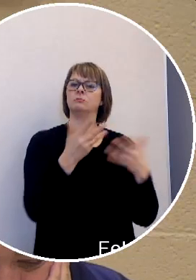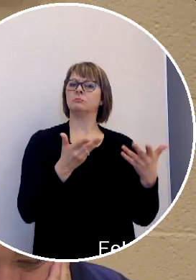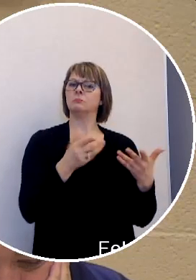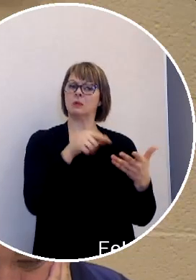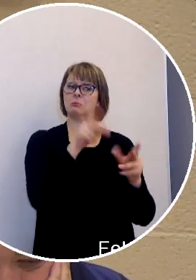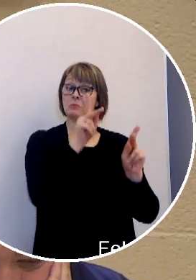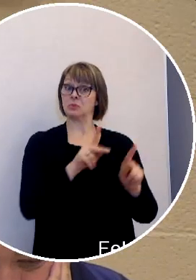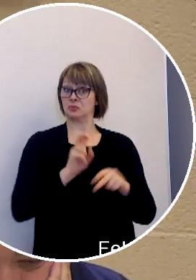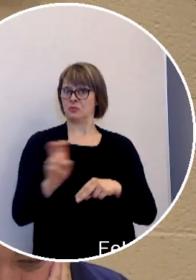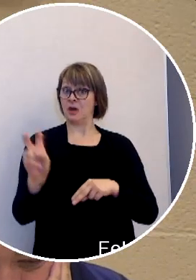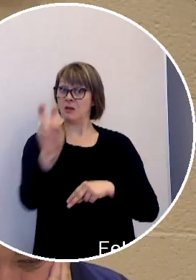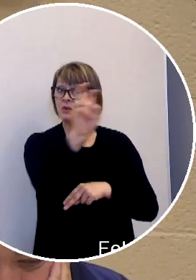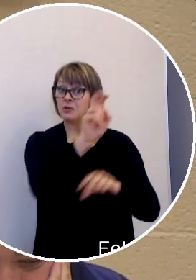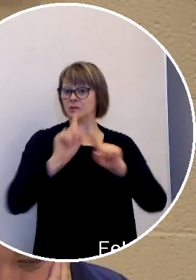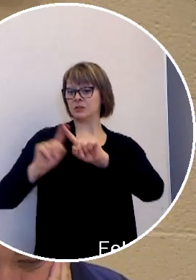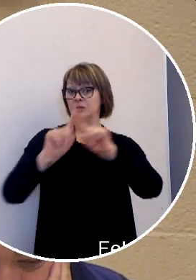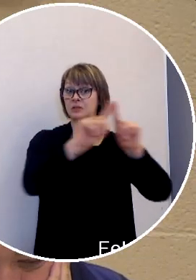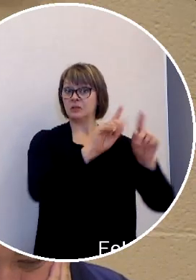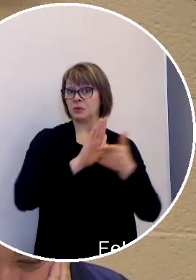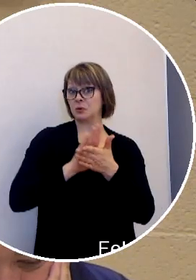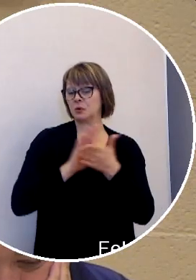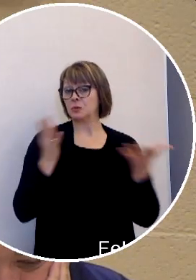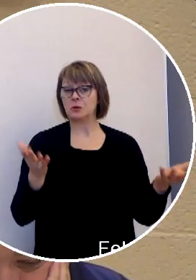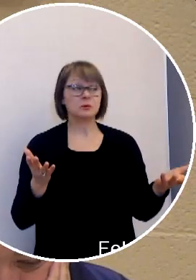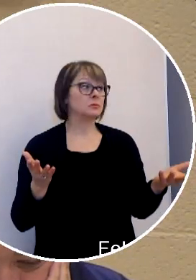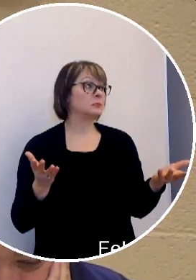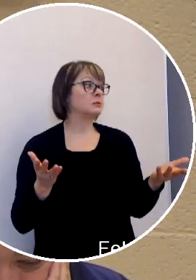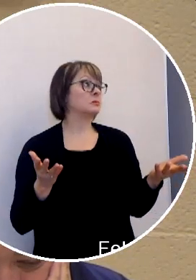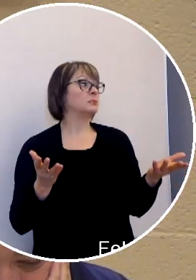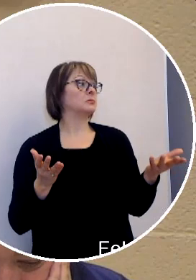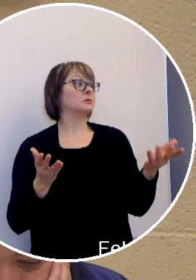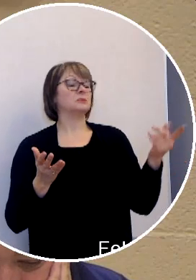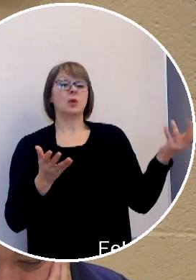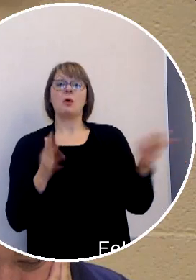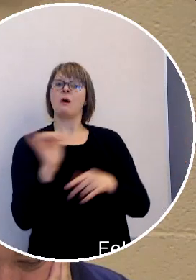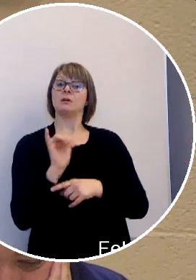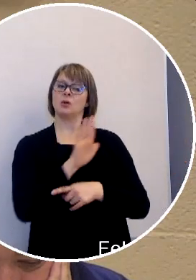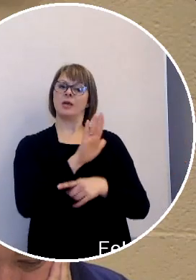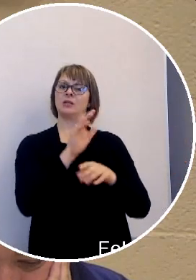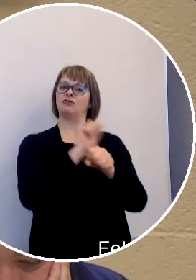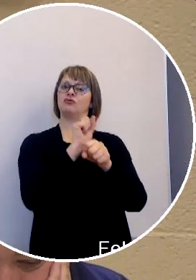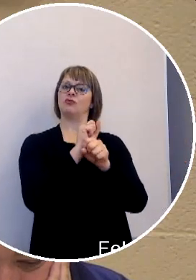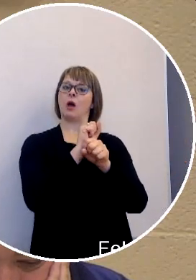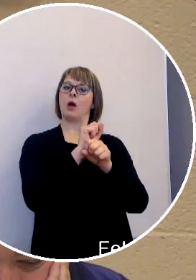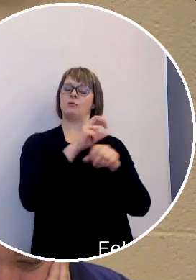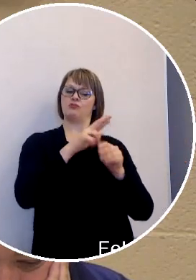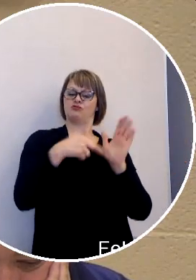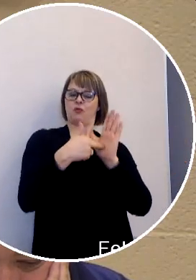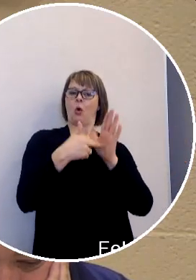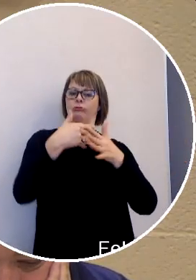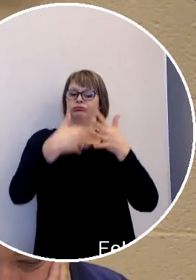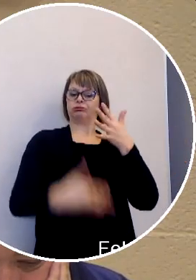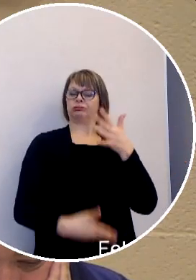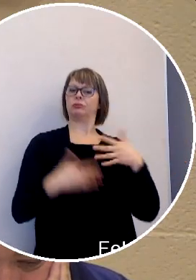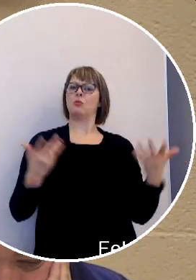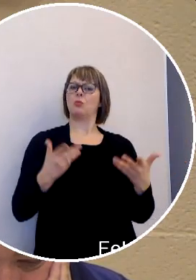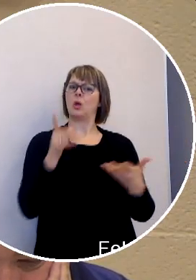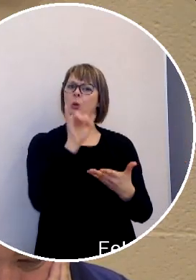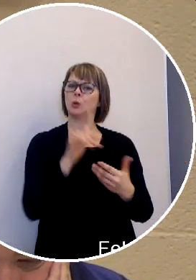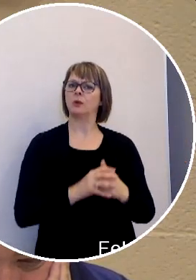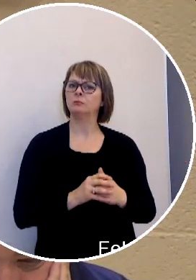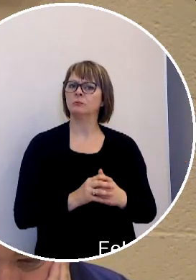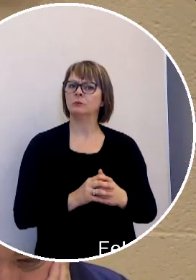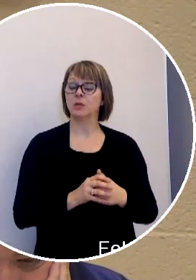does the person travel? And what is the terms of reference for his job description? Okay.